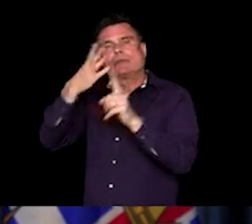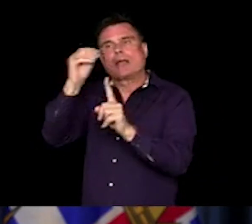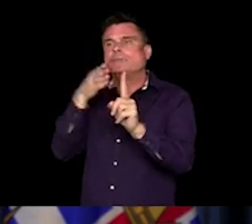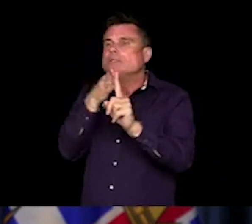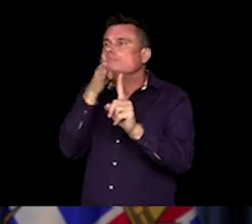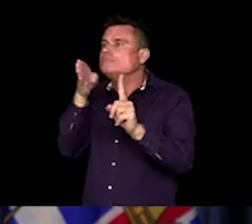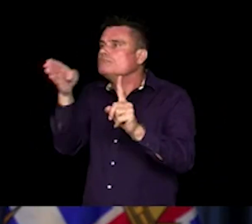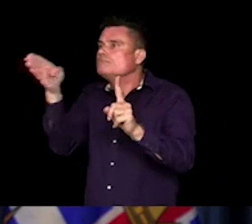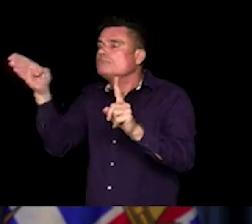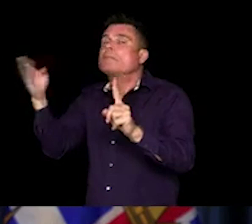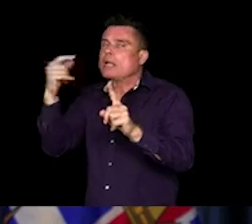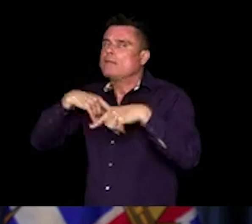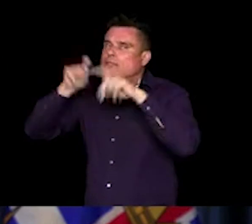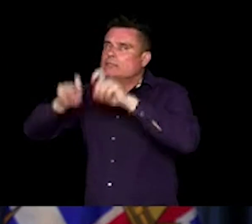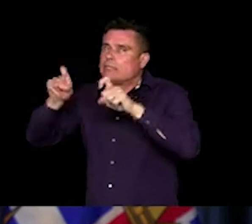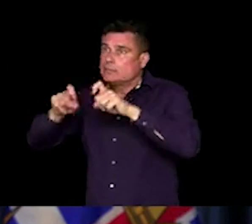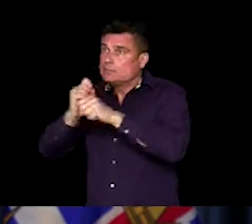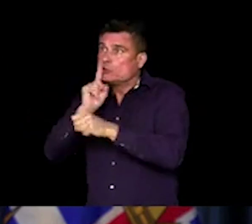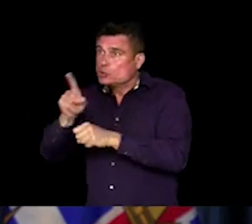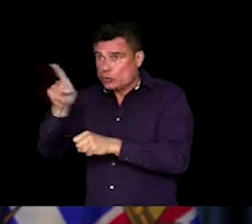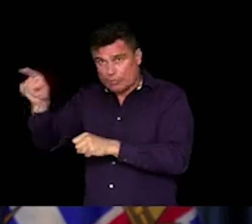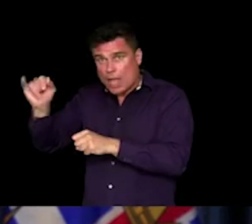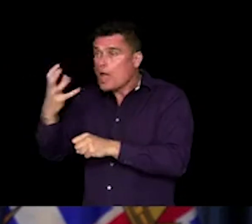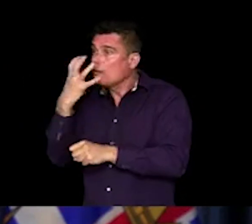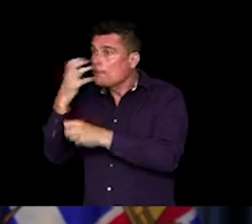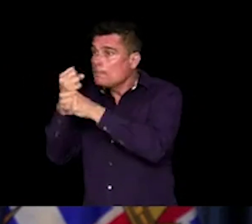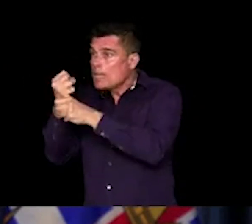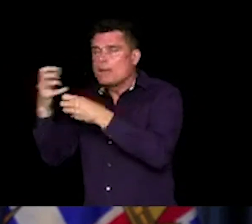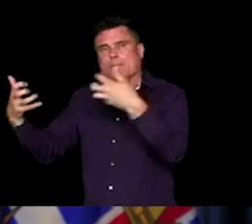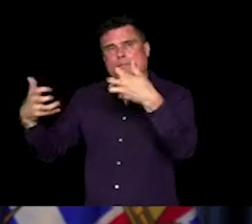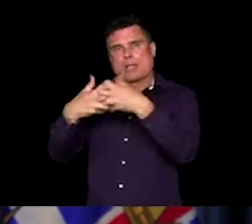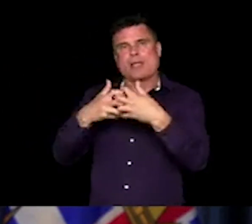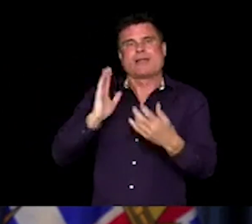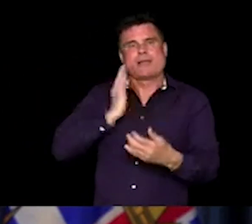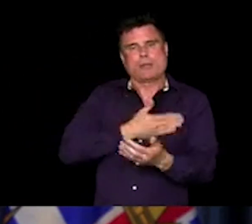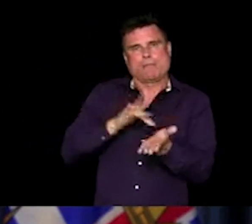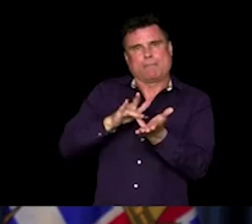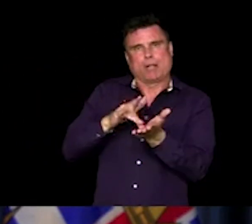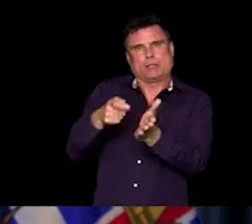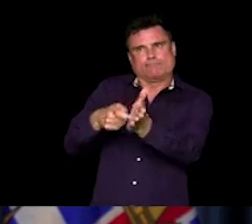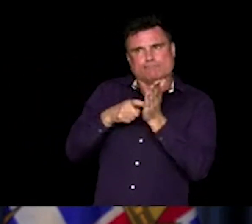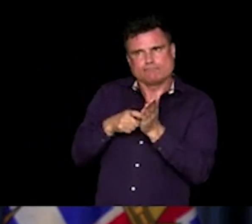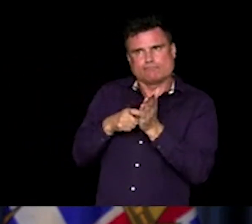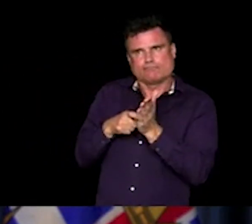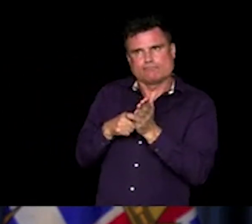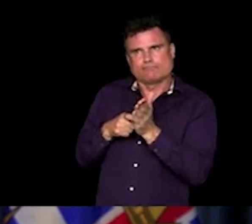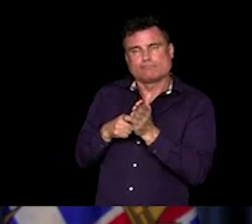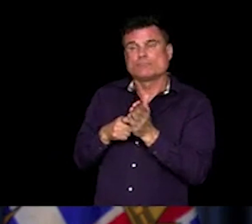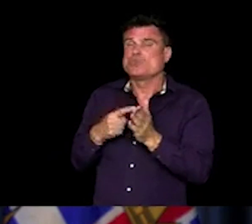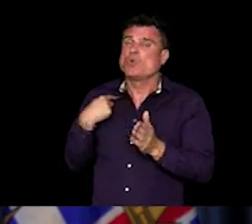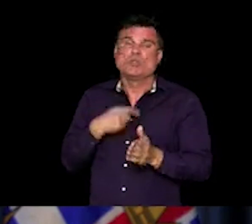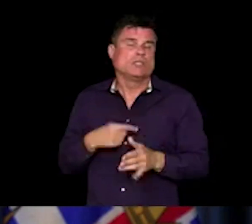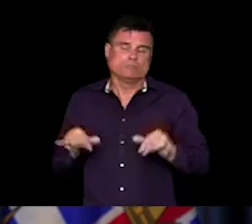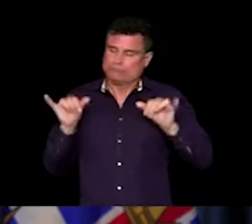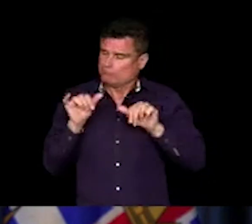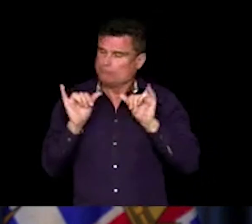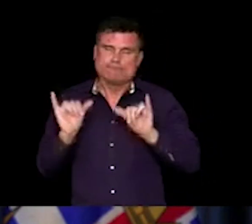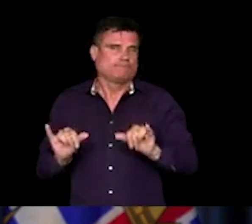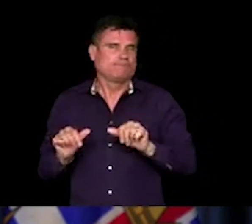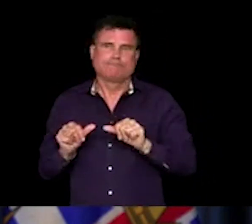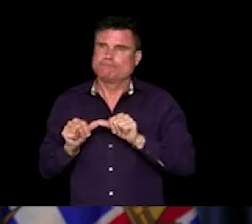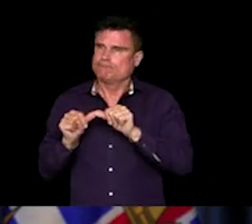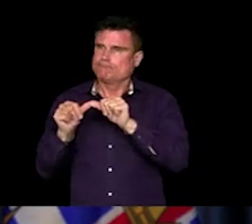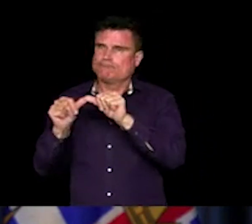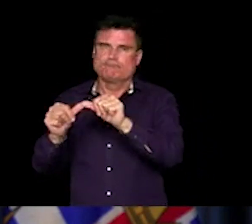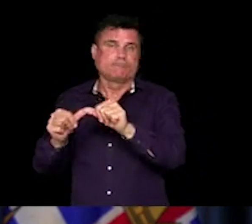very significant quantities of PPE, which I'll be again reporting on tomorrow. I would say this, though, that work is going to continue in the days and